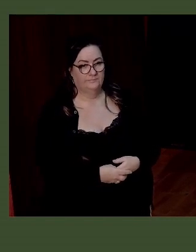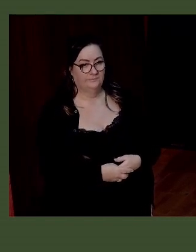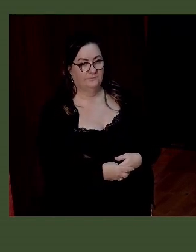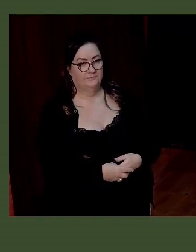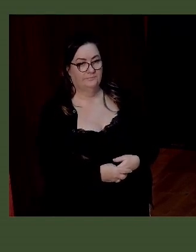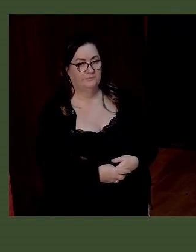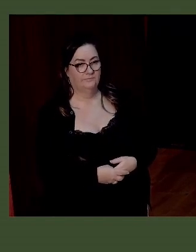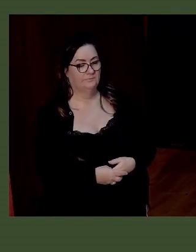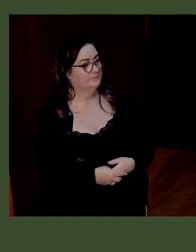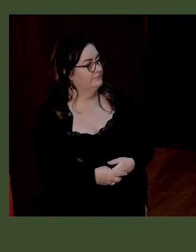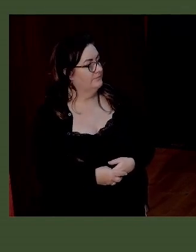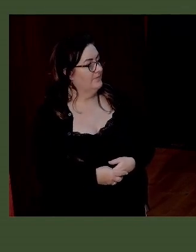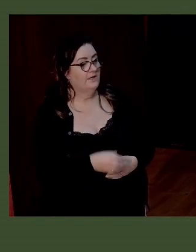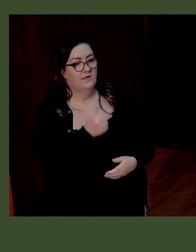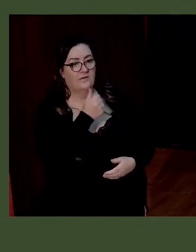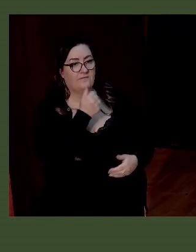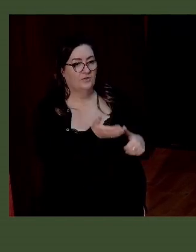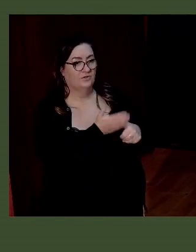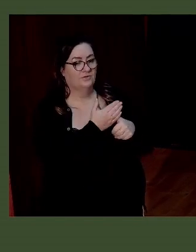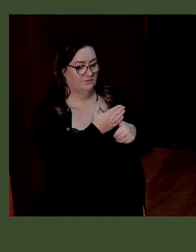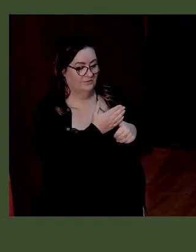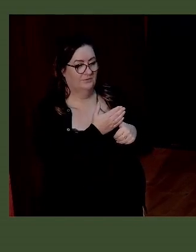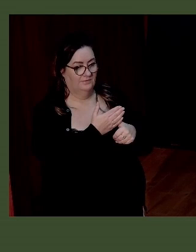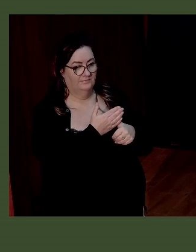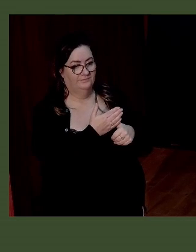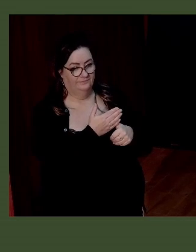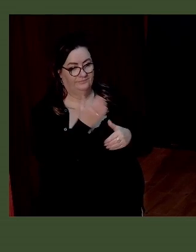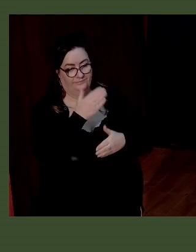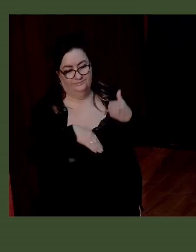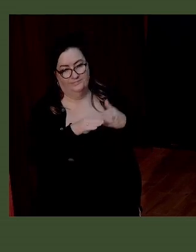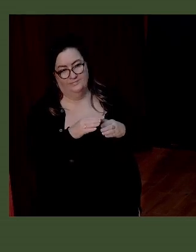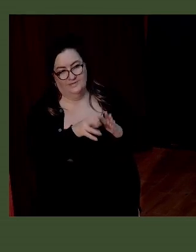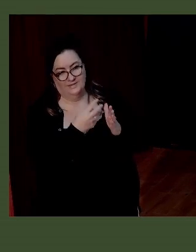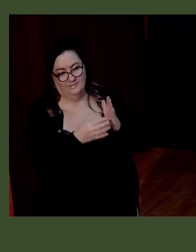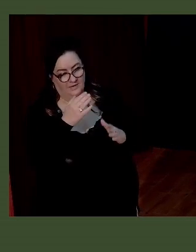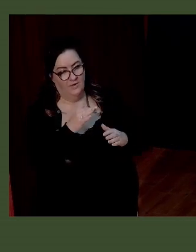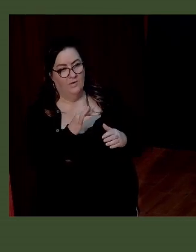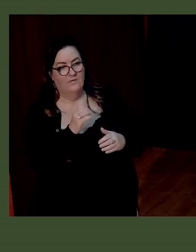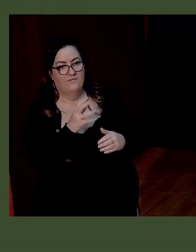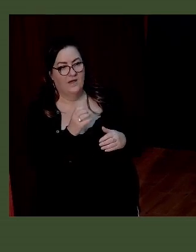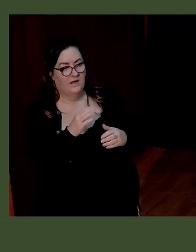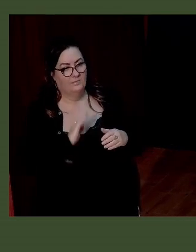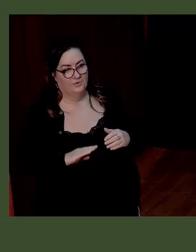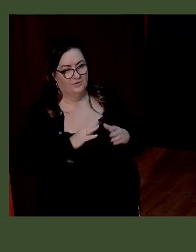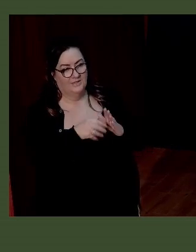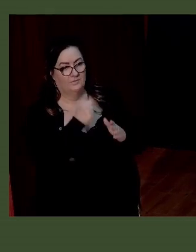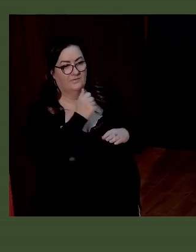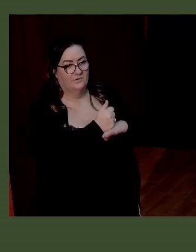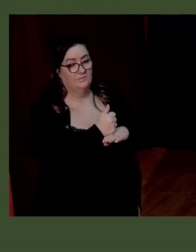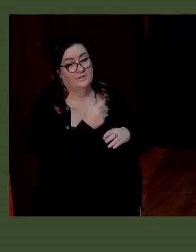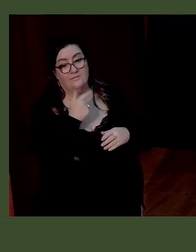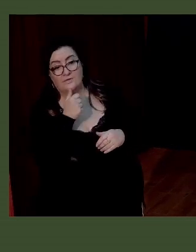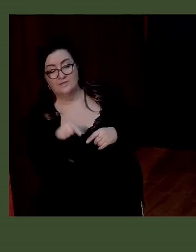The first primary scheme, first major suburban scheme, and I know Fairbrothers Fields was built before, is Merino.